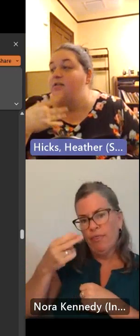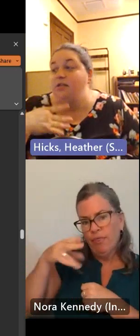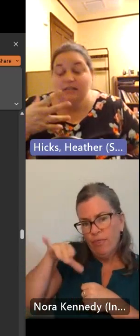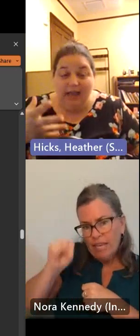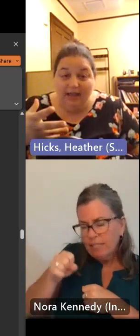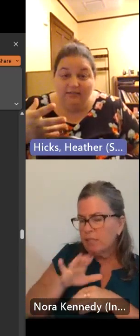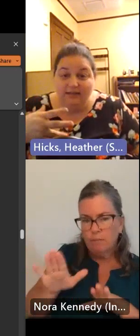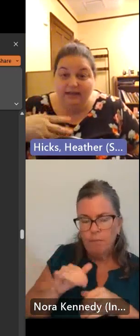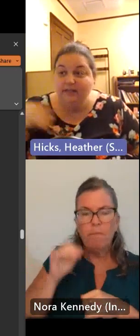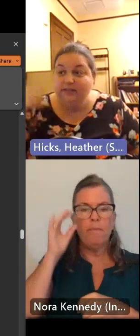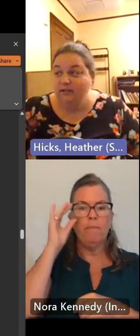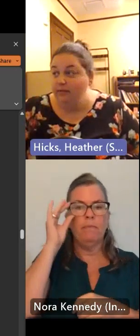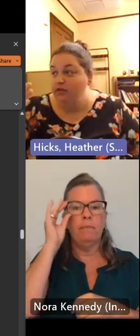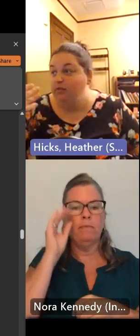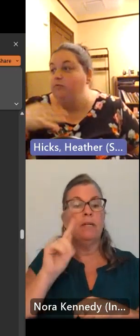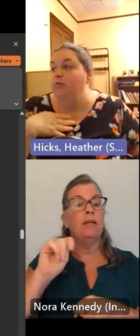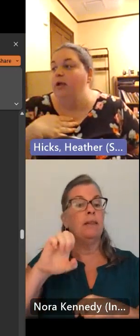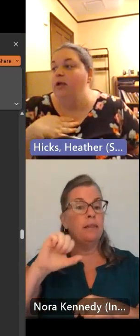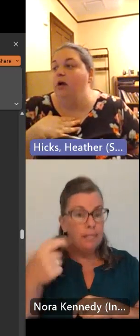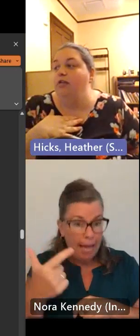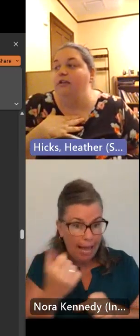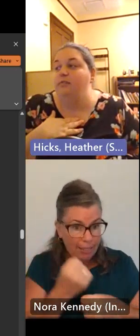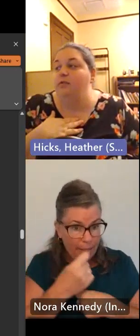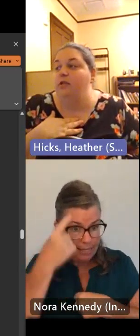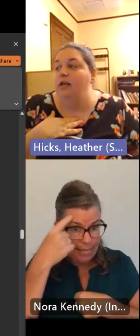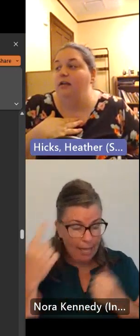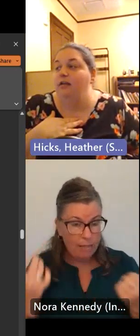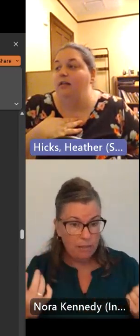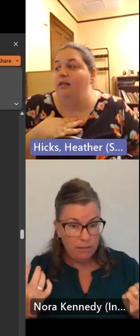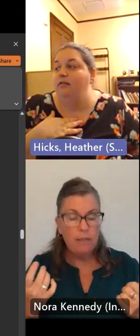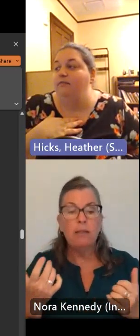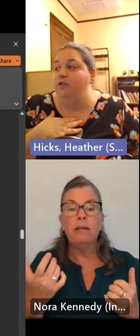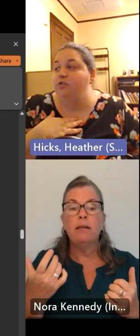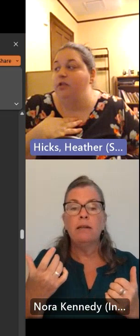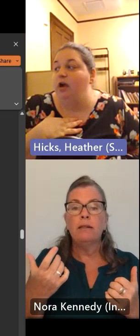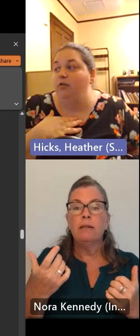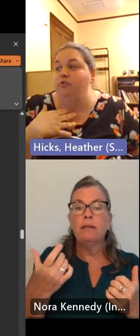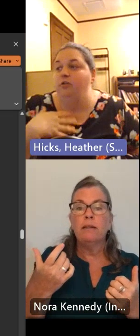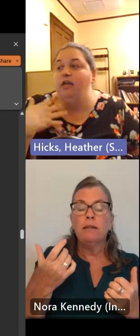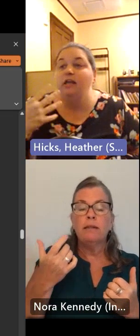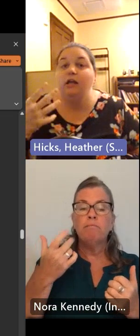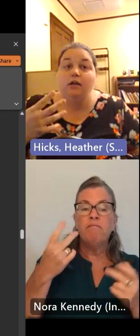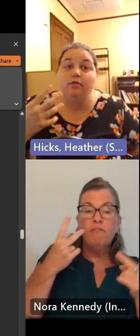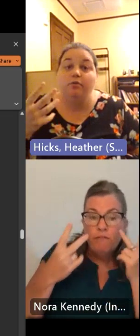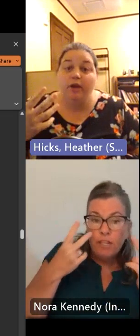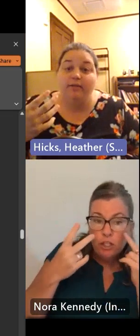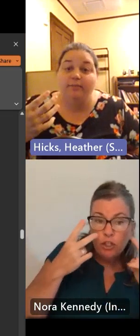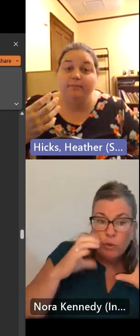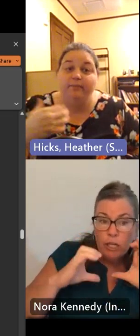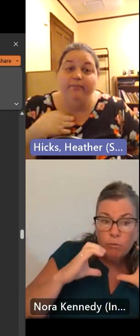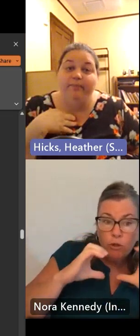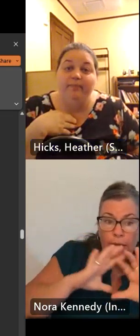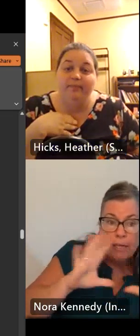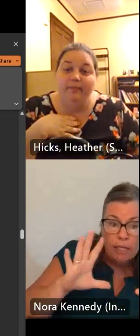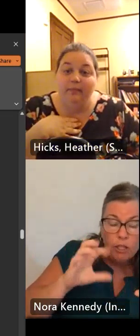And do the tags make sense that we just went through? And are things communicated visually, also communicated another